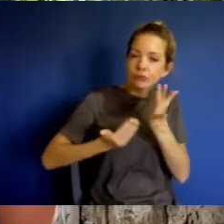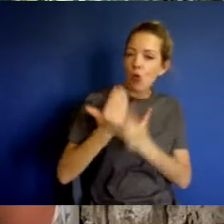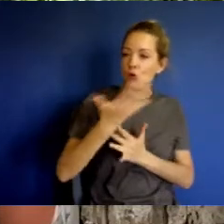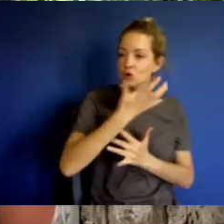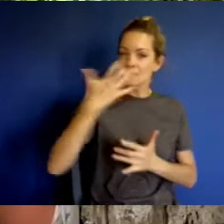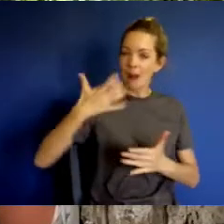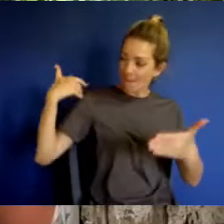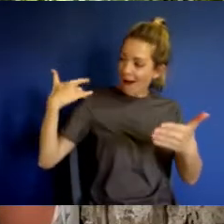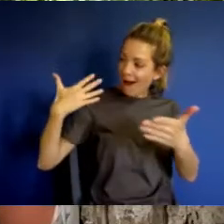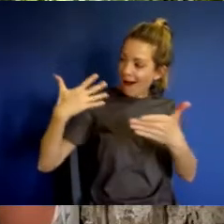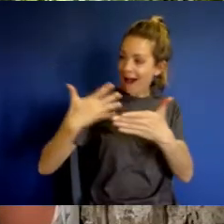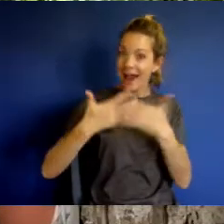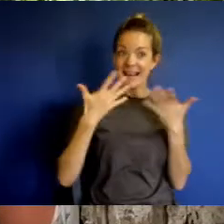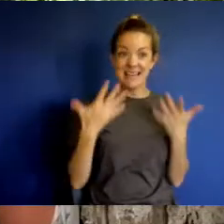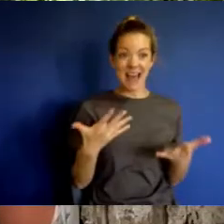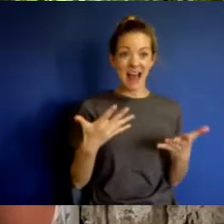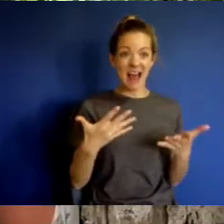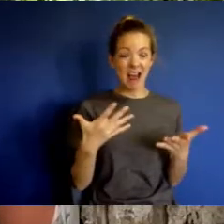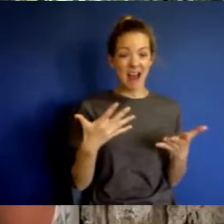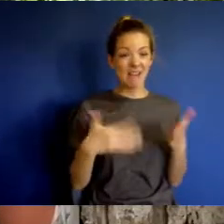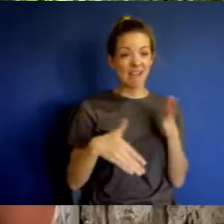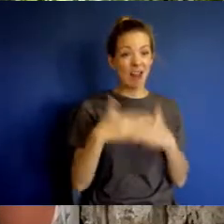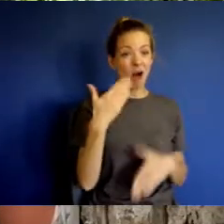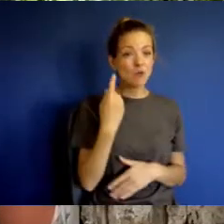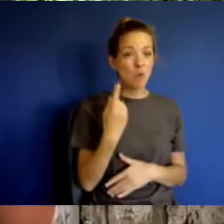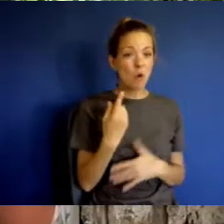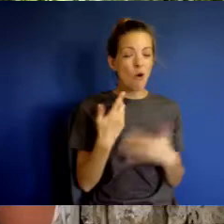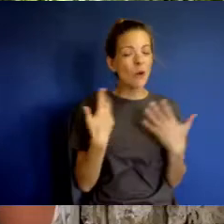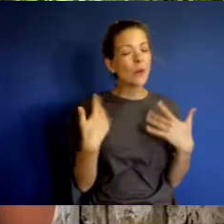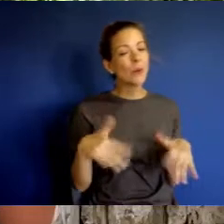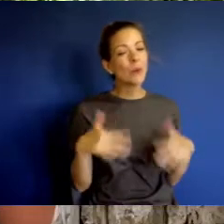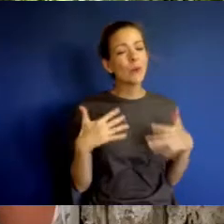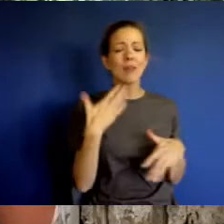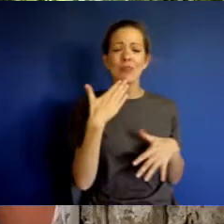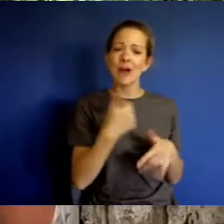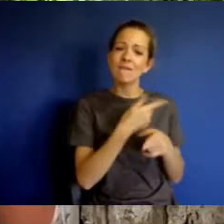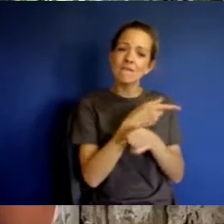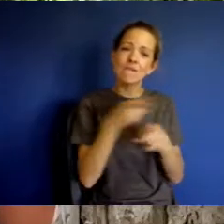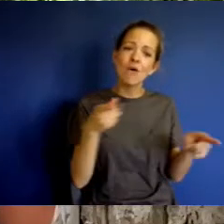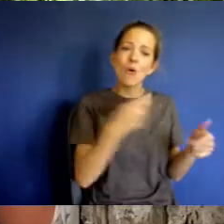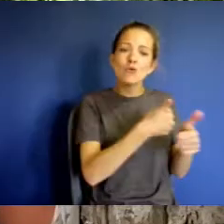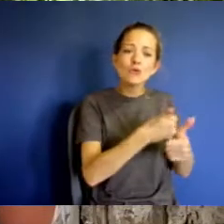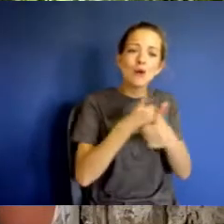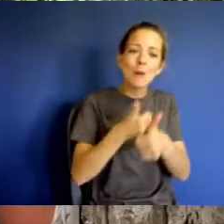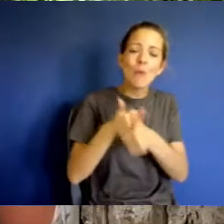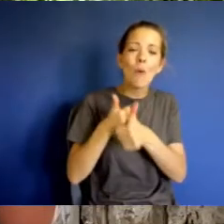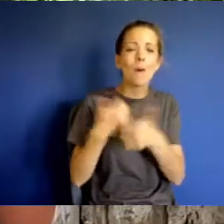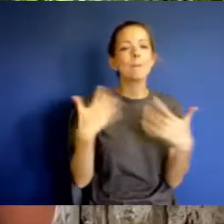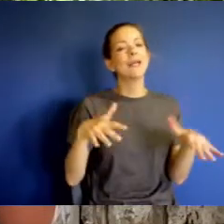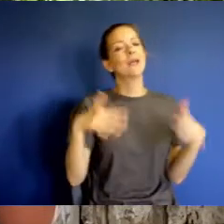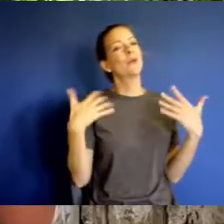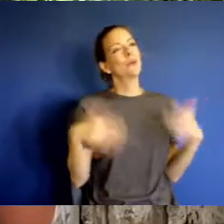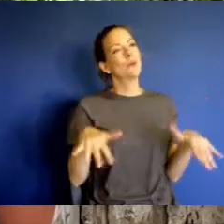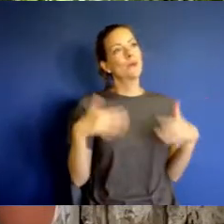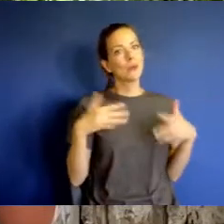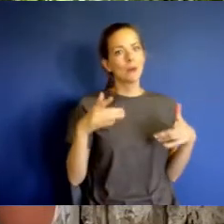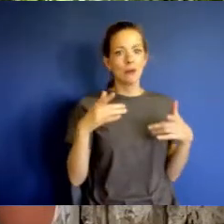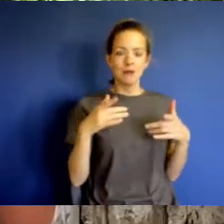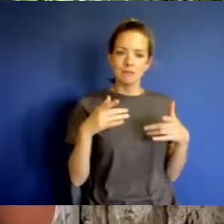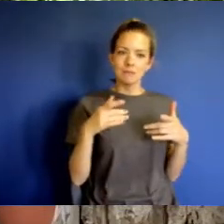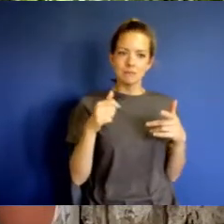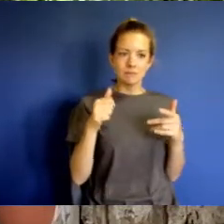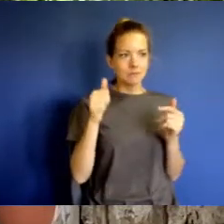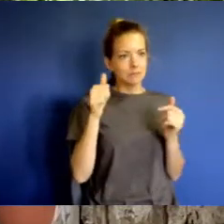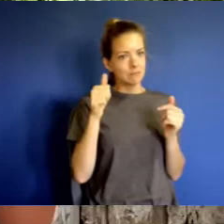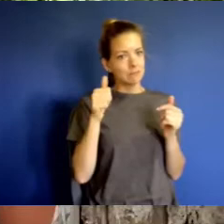for supporting us over the past few months. It really has been just amazing. We've